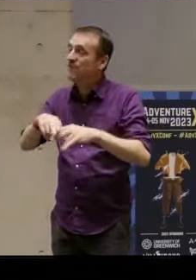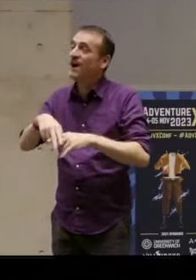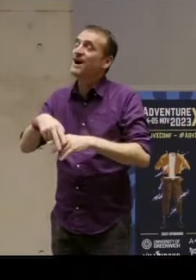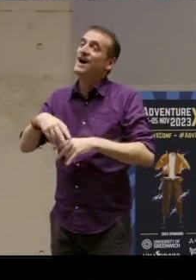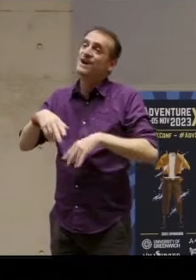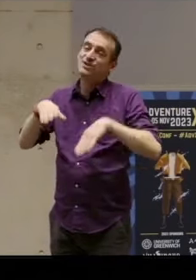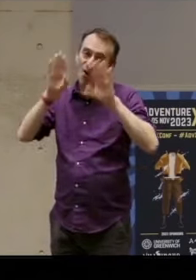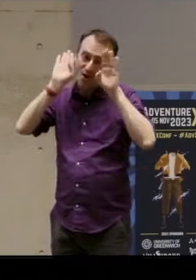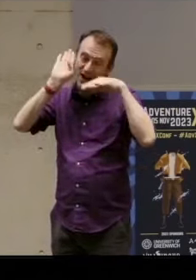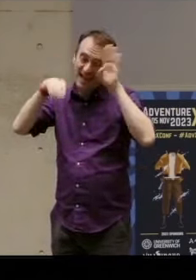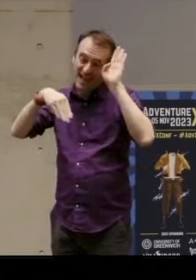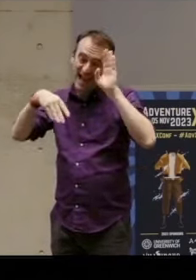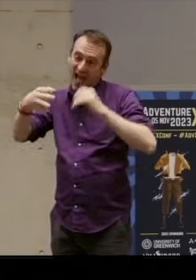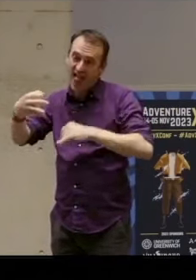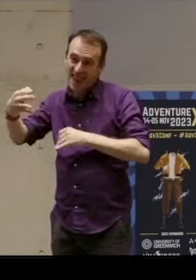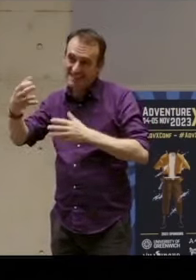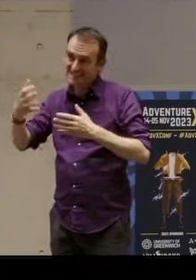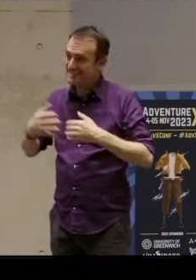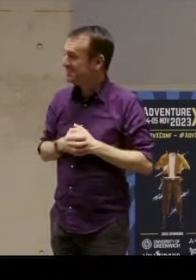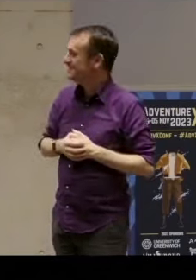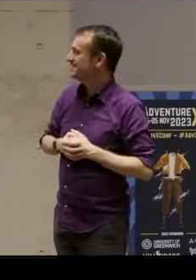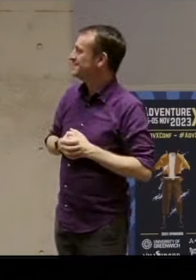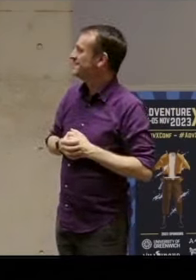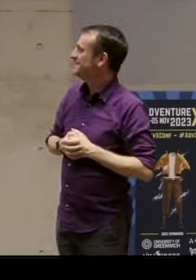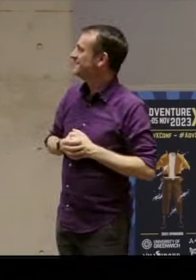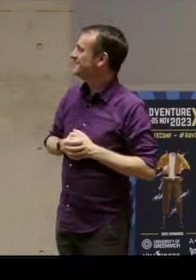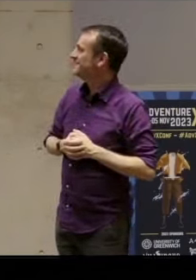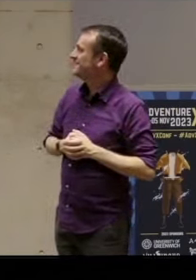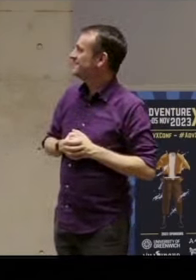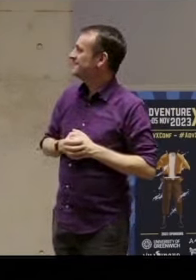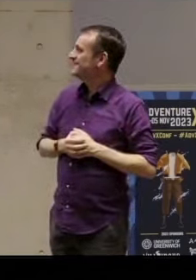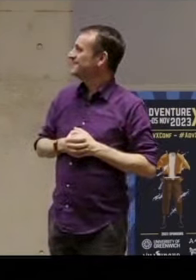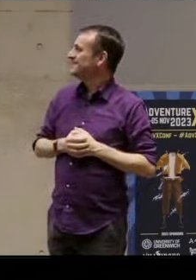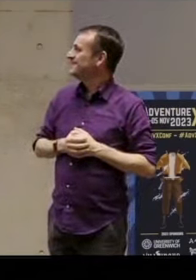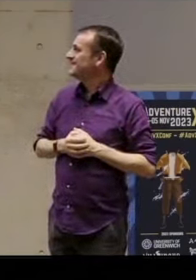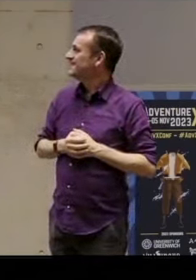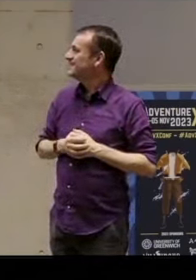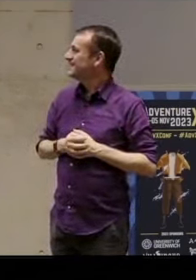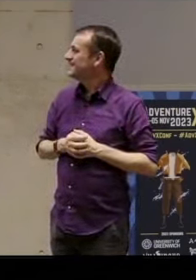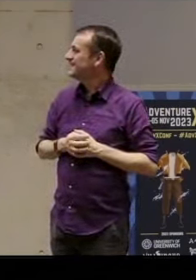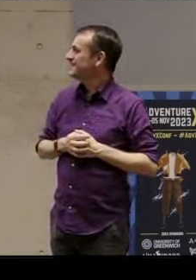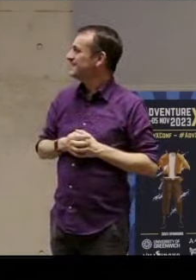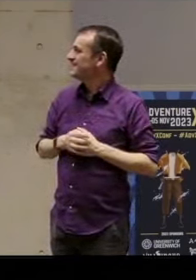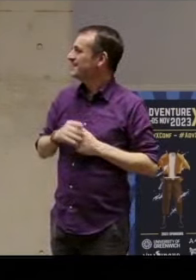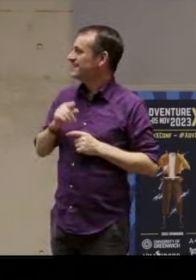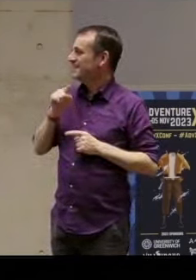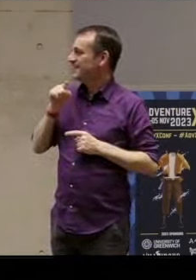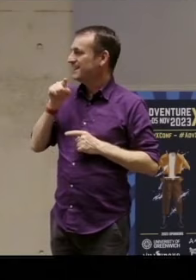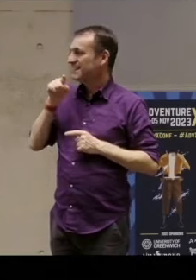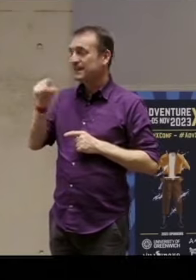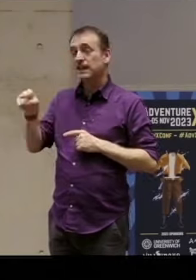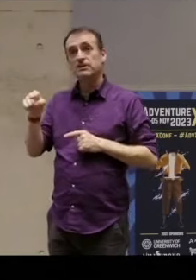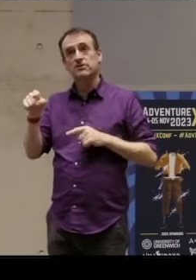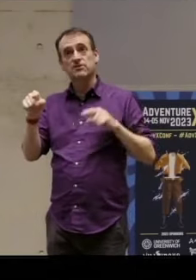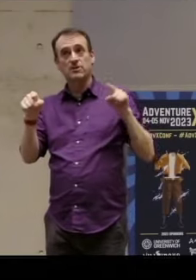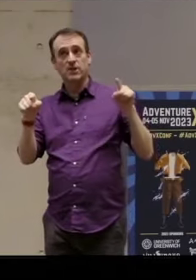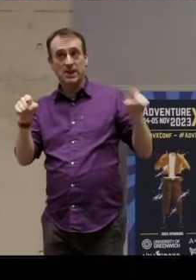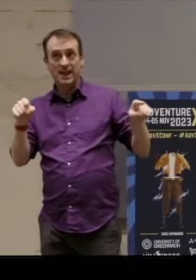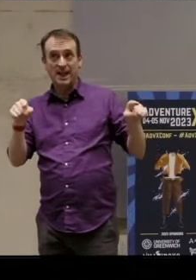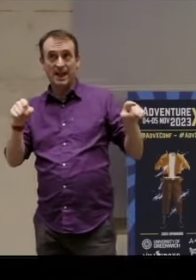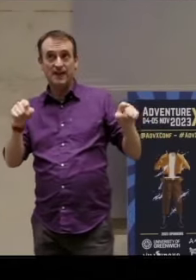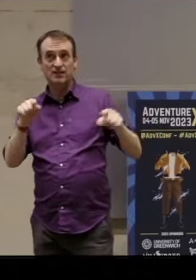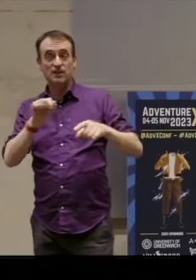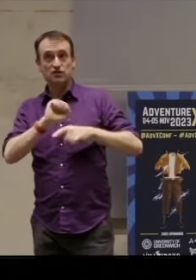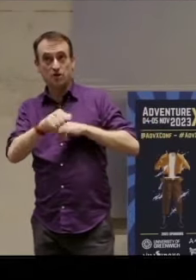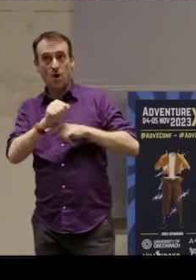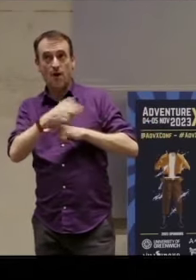The intention behind the development of the first commercial PC game was actually making a parody of a parody, because